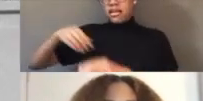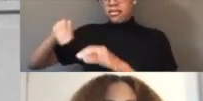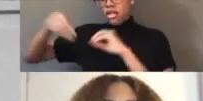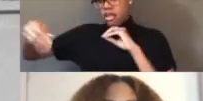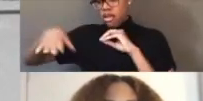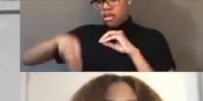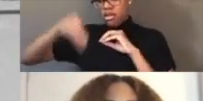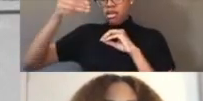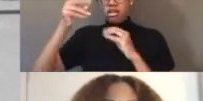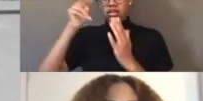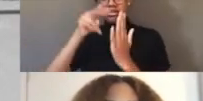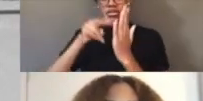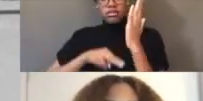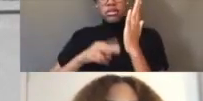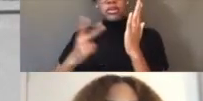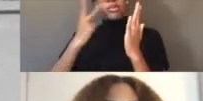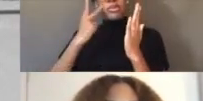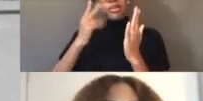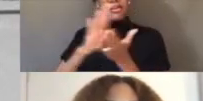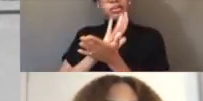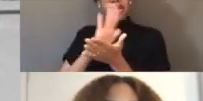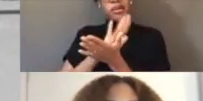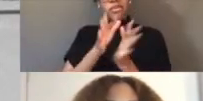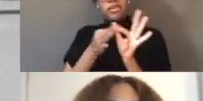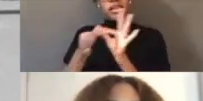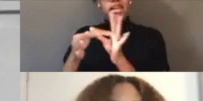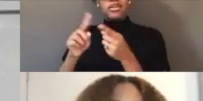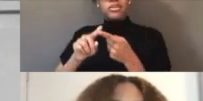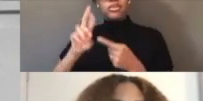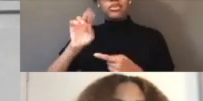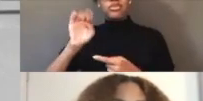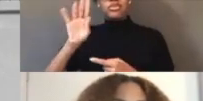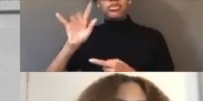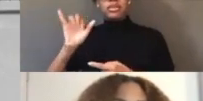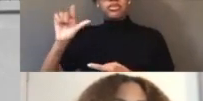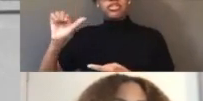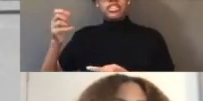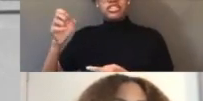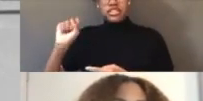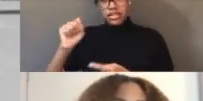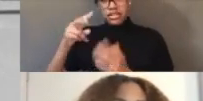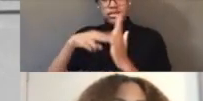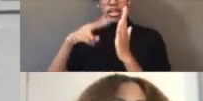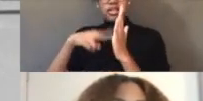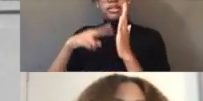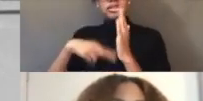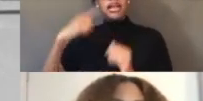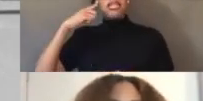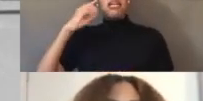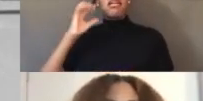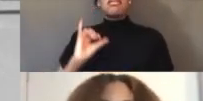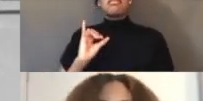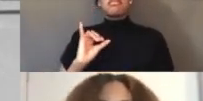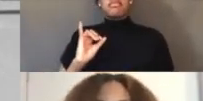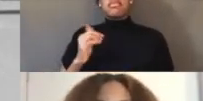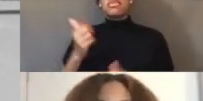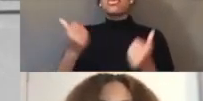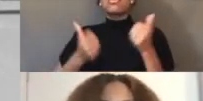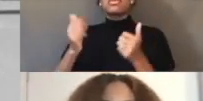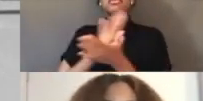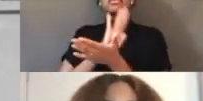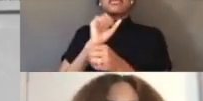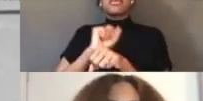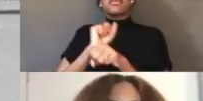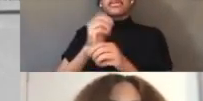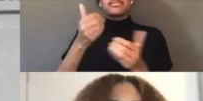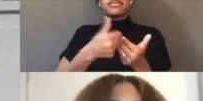determined what needed to be recycled, what would be hung on our whiteboard, and what needed to be stored in my things to take care of box by the fridge.